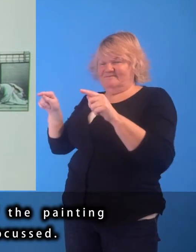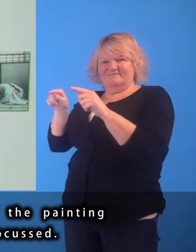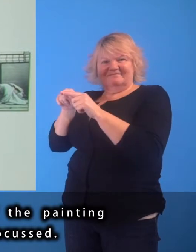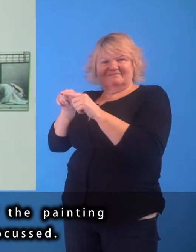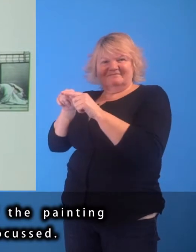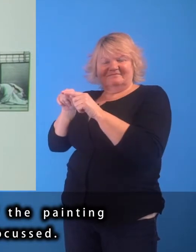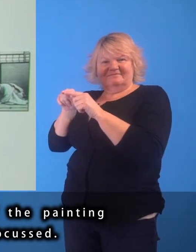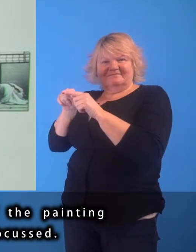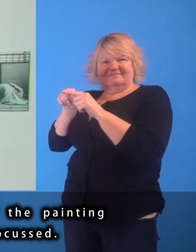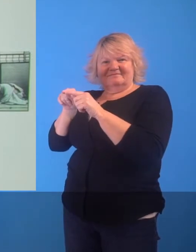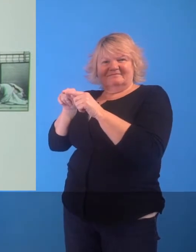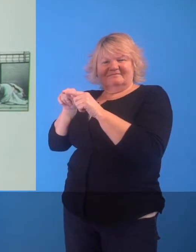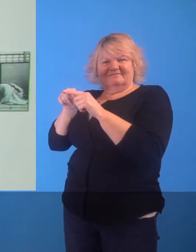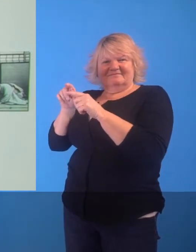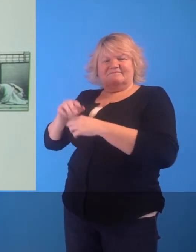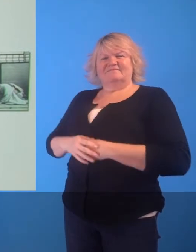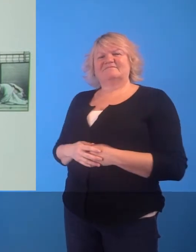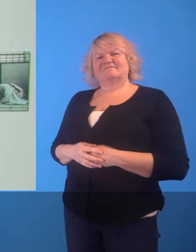focused.